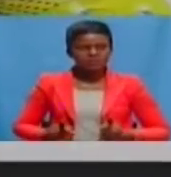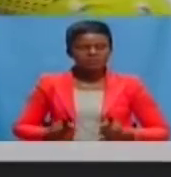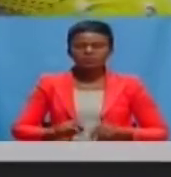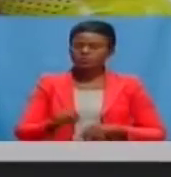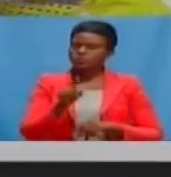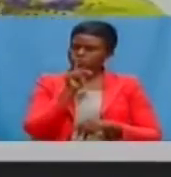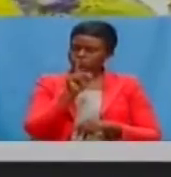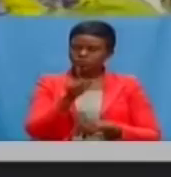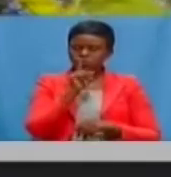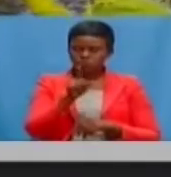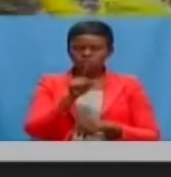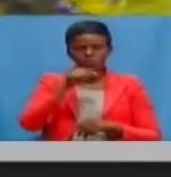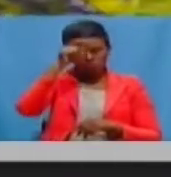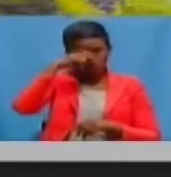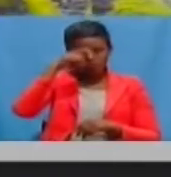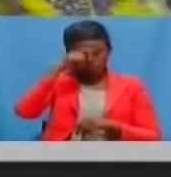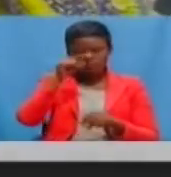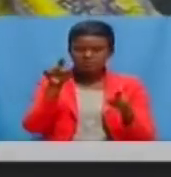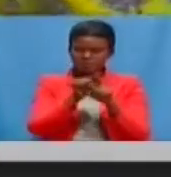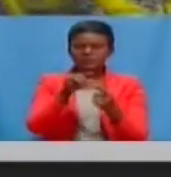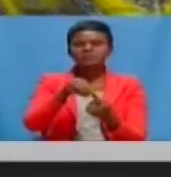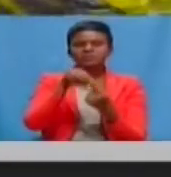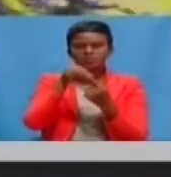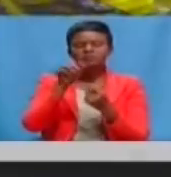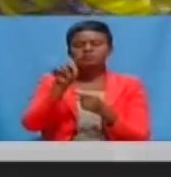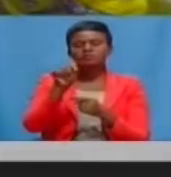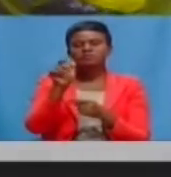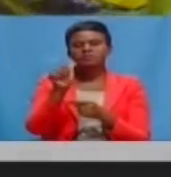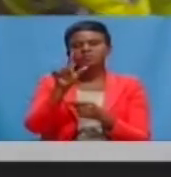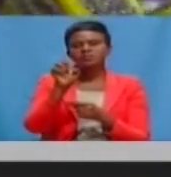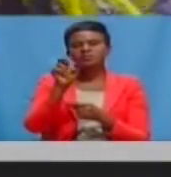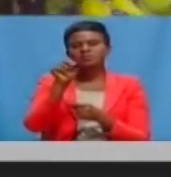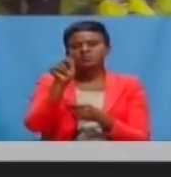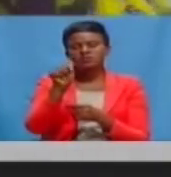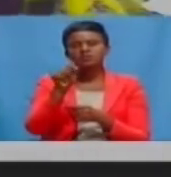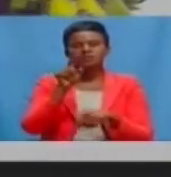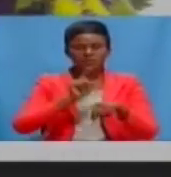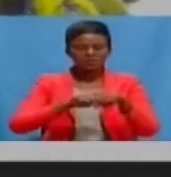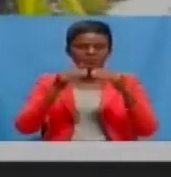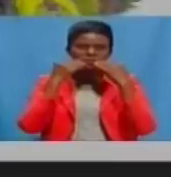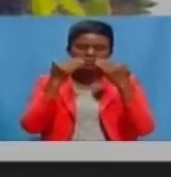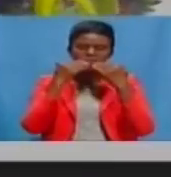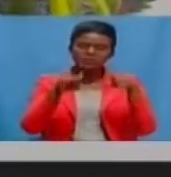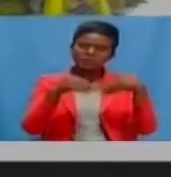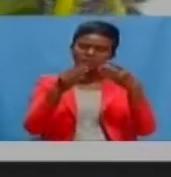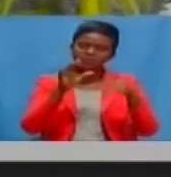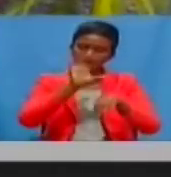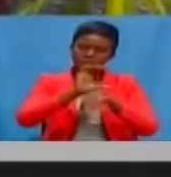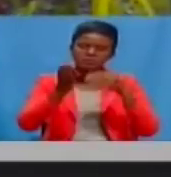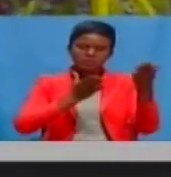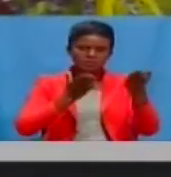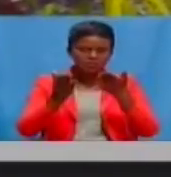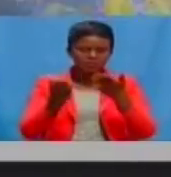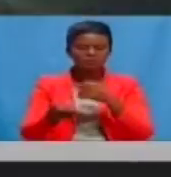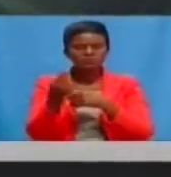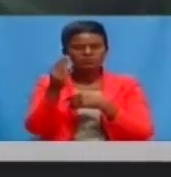a treasure of wisdom and unique talents. She said this during the Thanksgiving and recognition service for Dr. Kaunda